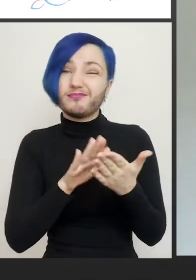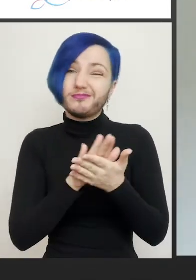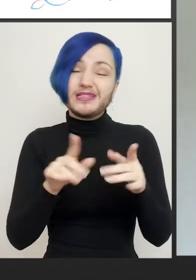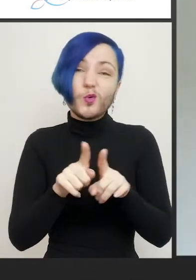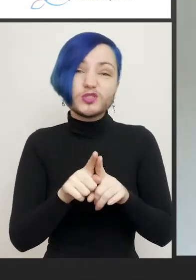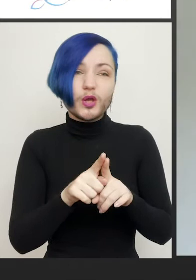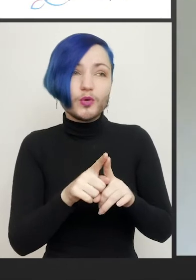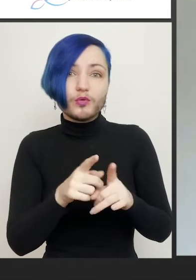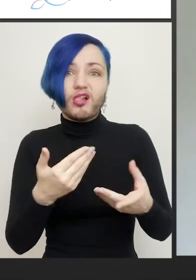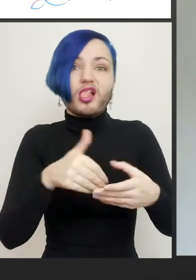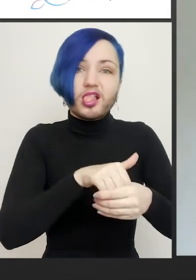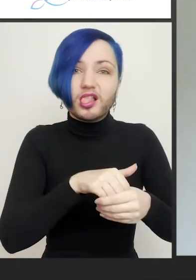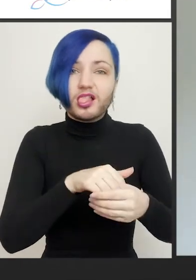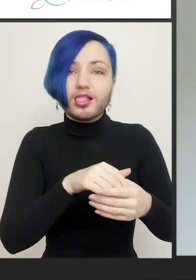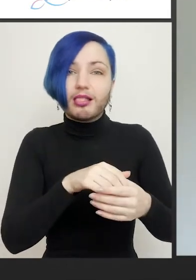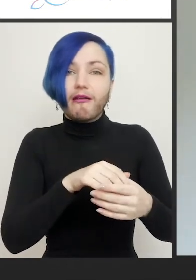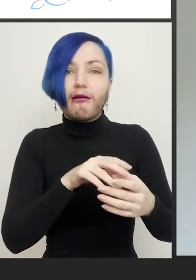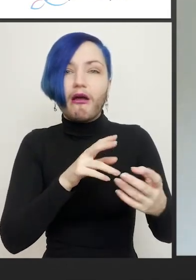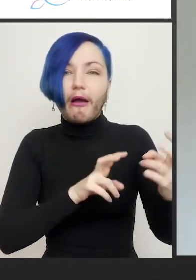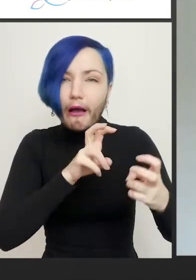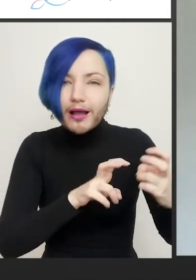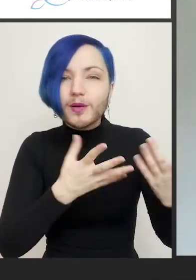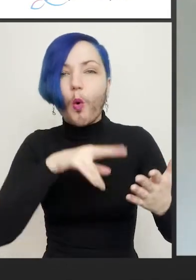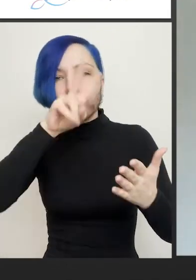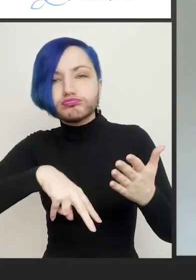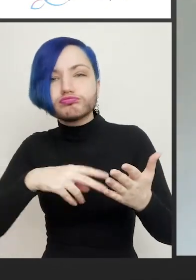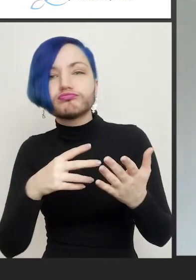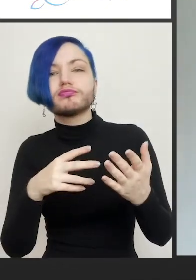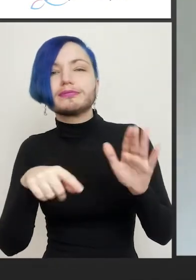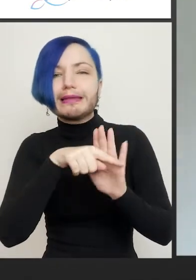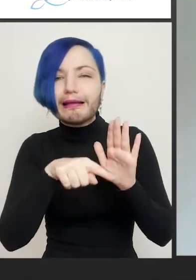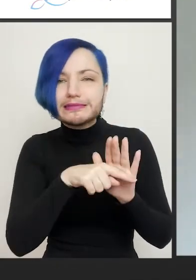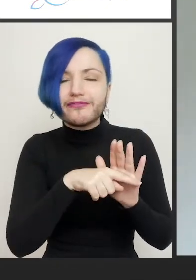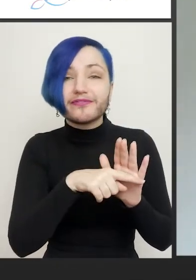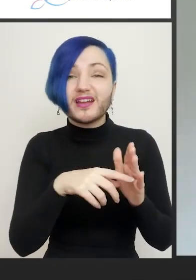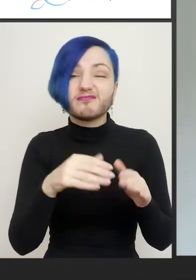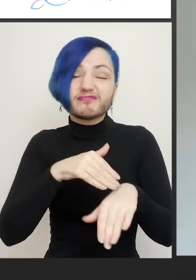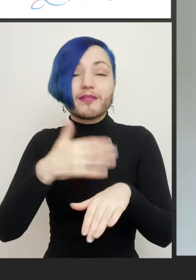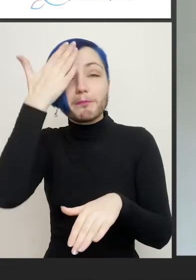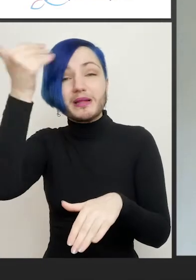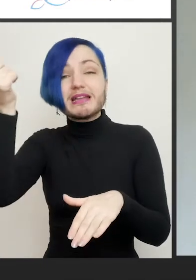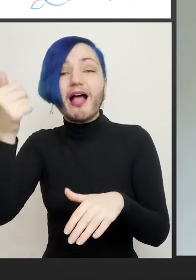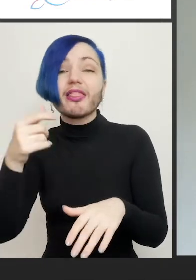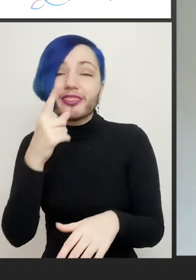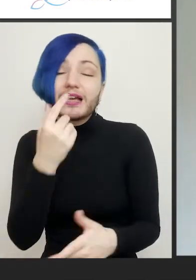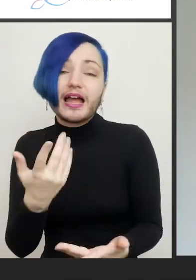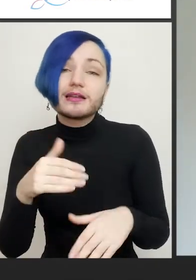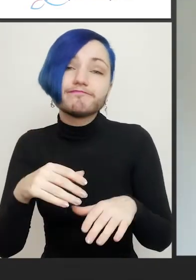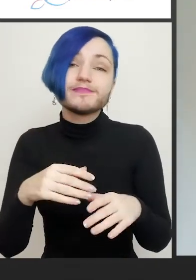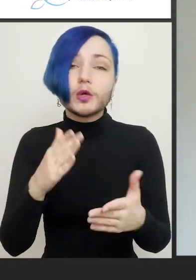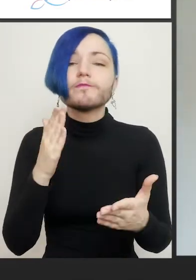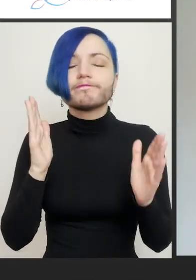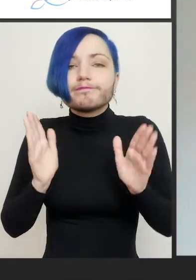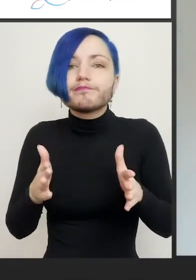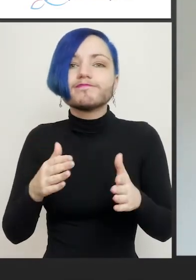arguments, getting caught up in obsessively reading negative things. It's just not good for your mental health. So to really robustly protect your mental health